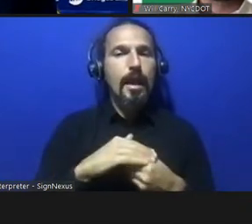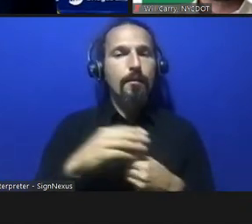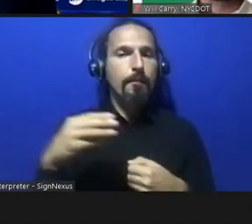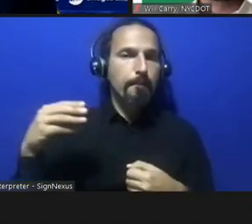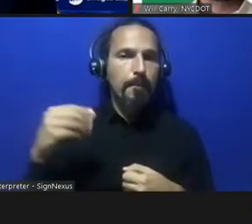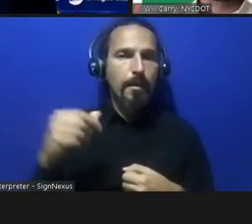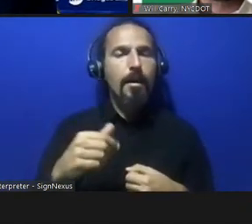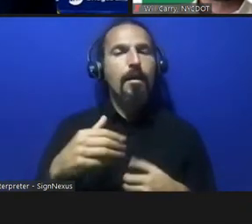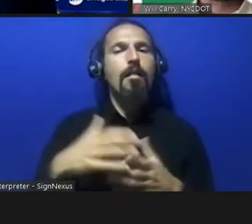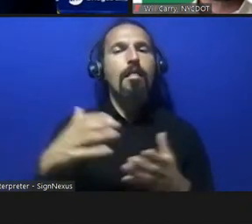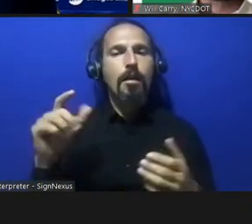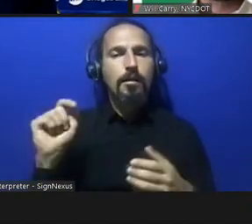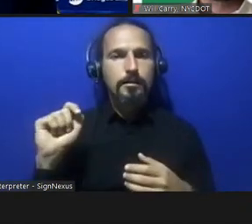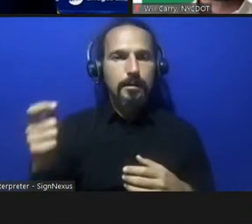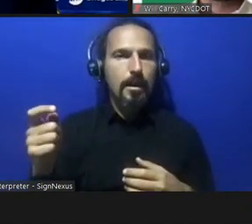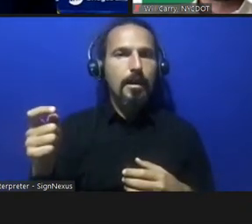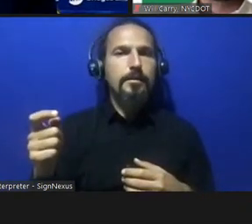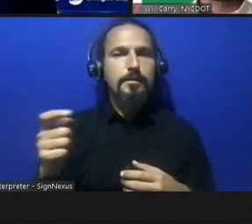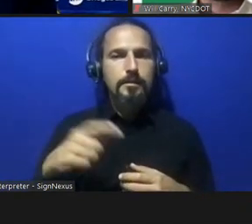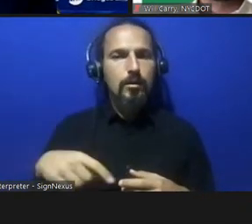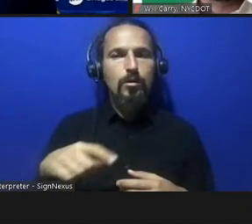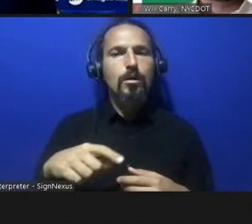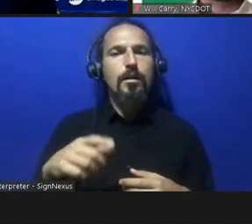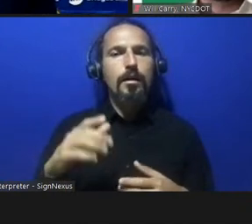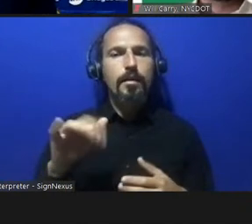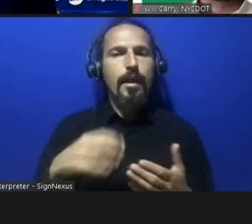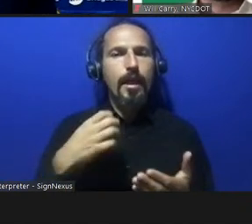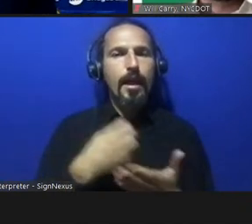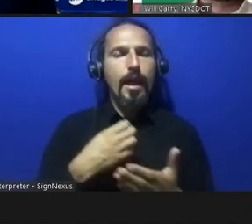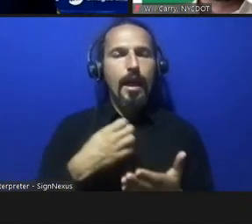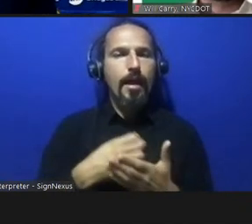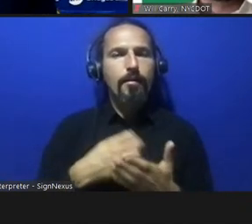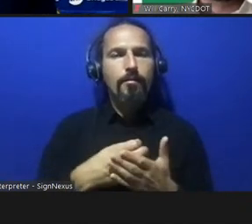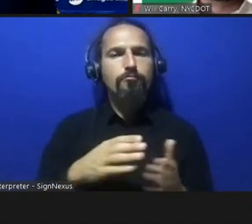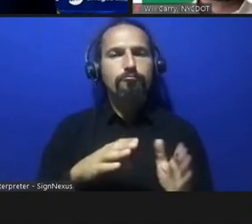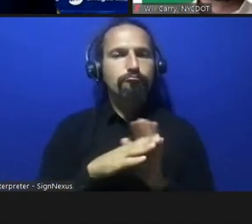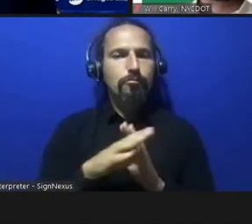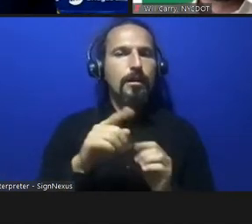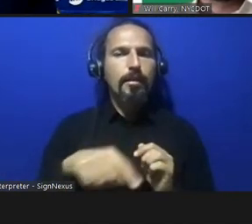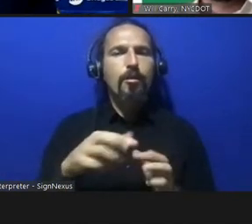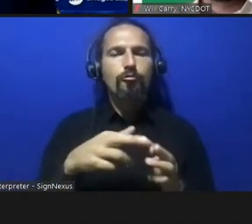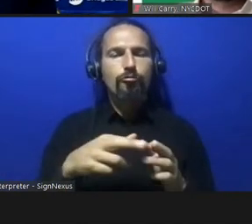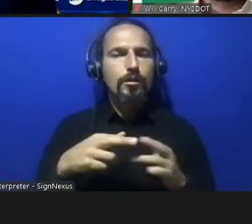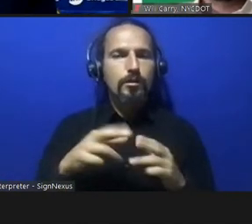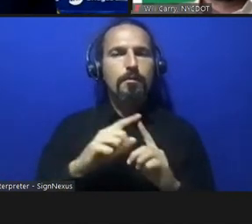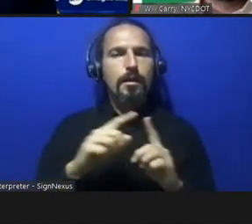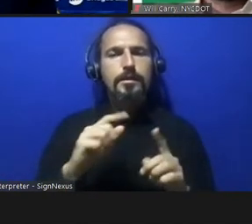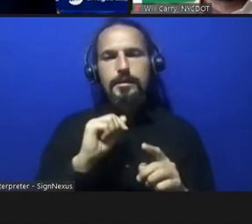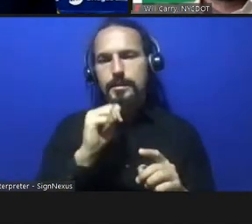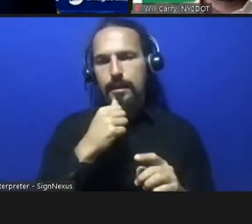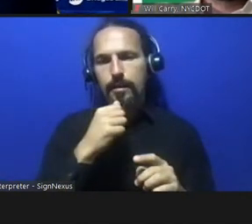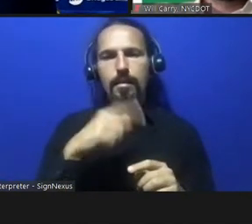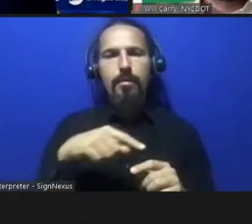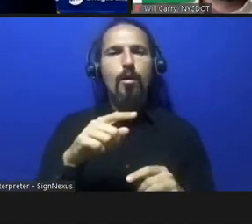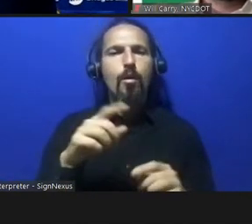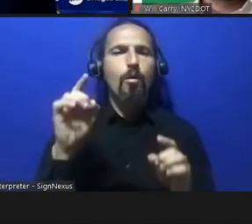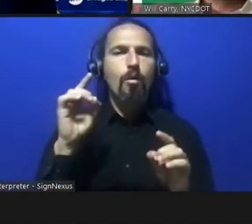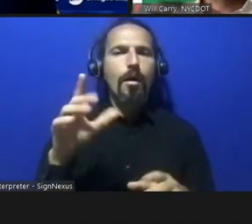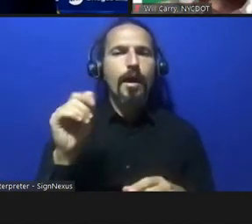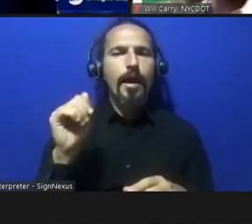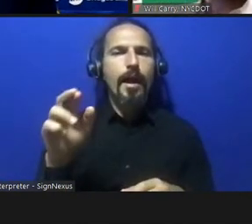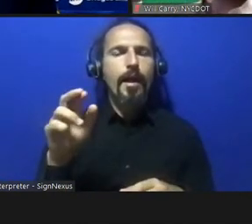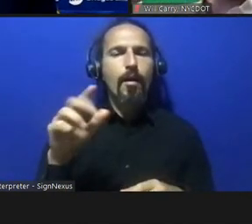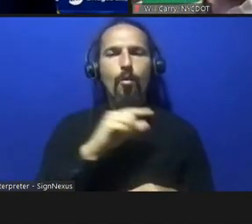and burdensome tax while we are in an economically vibrant and diverse region we also suffer from some of the worst air quality in new